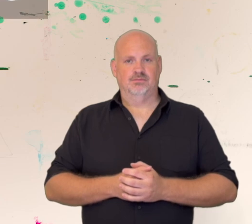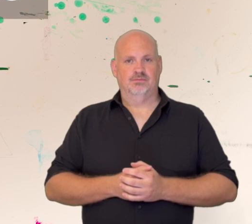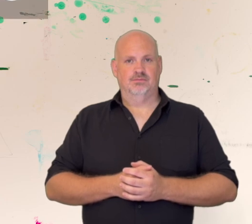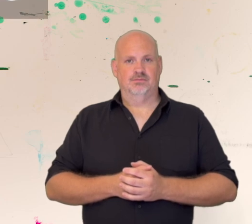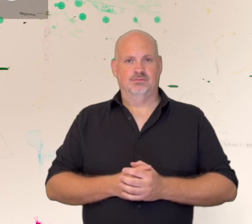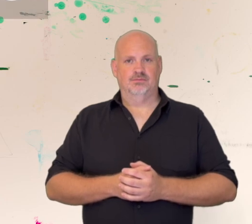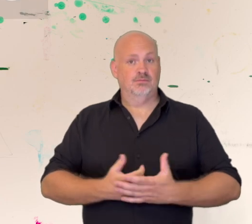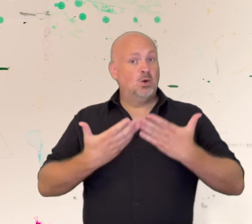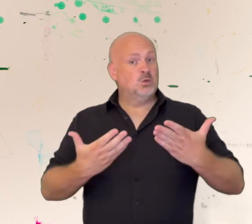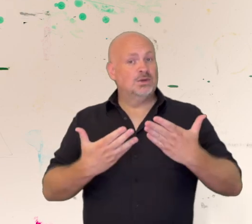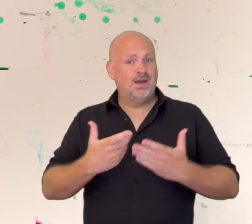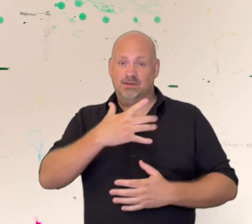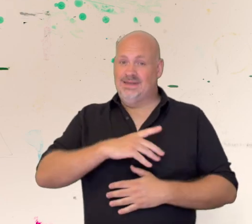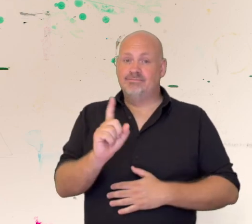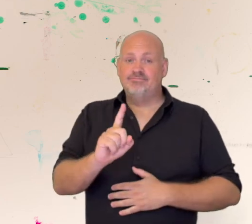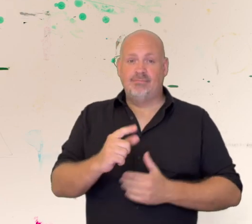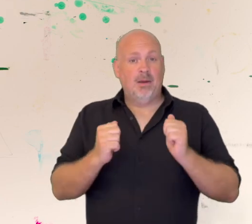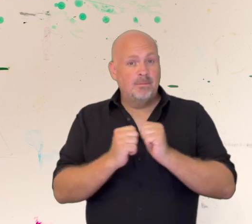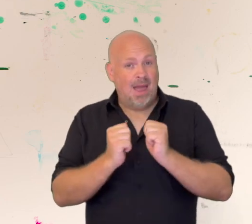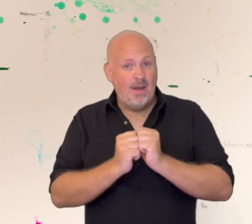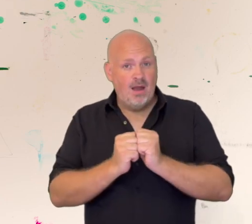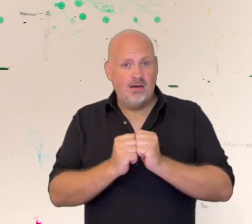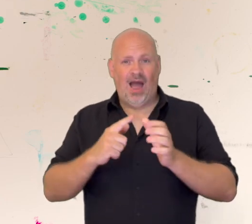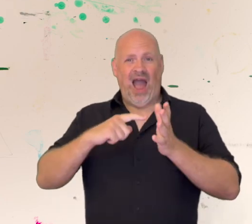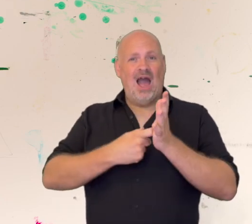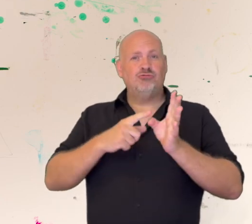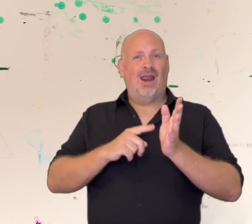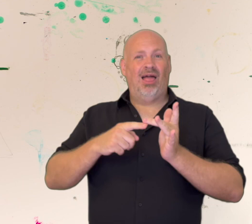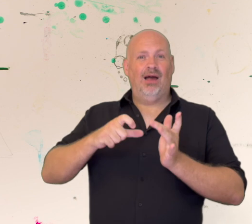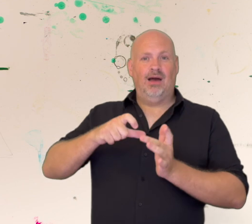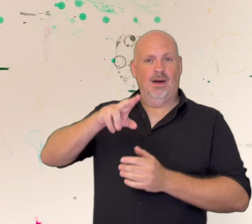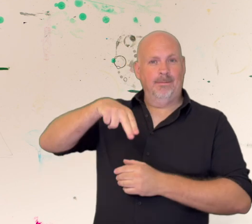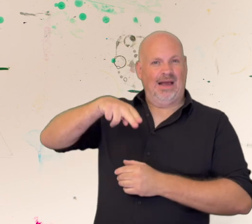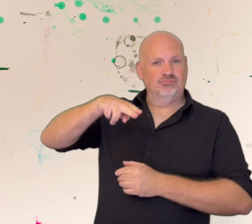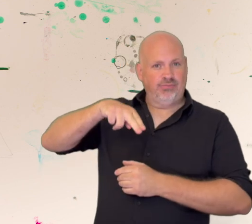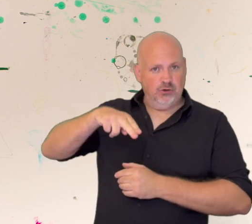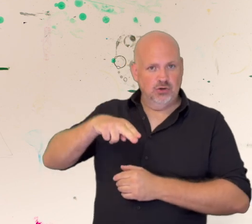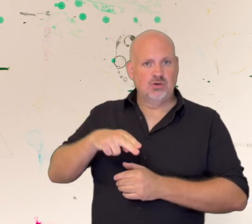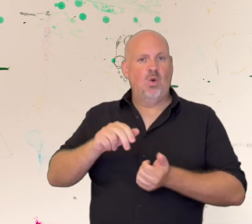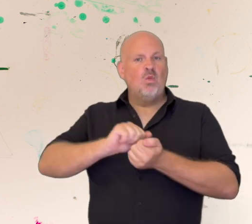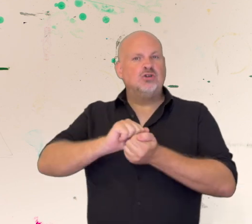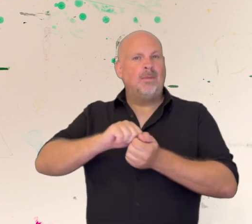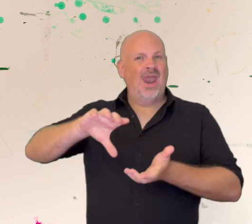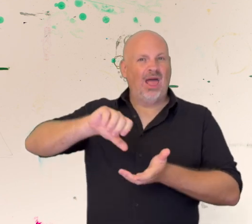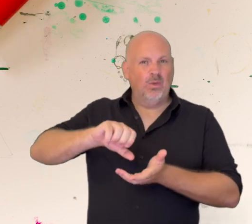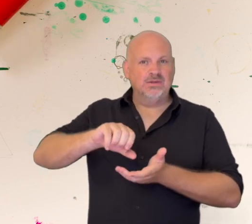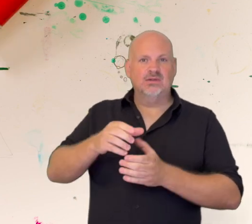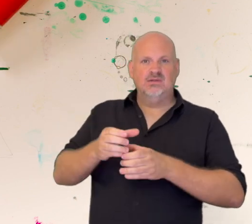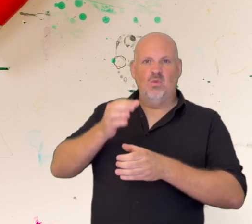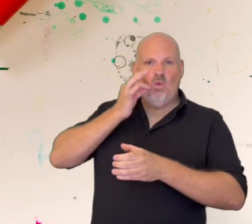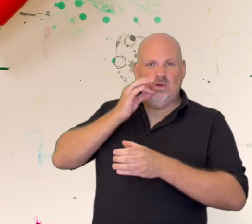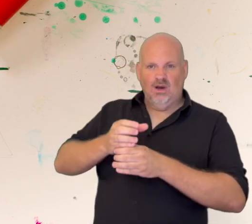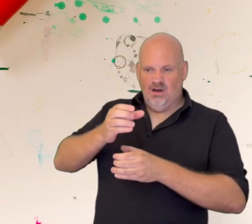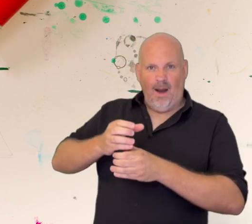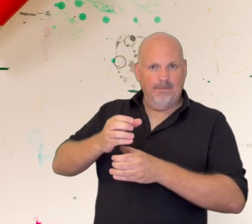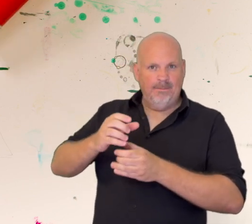So today you're going to need some paper, acrylic paint, brushes, washing up liquid, water, cups that are the